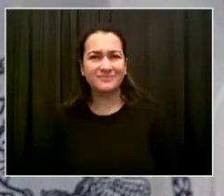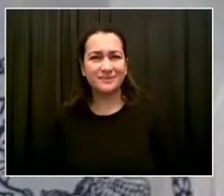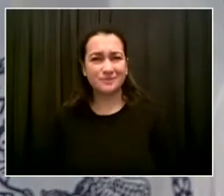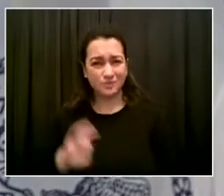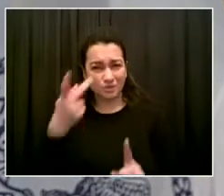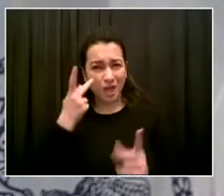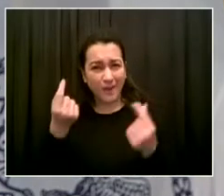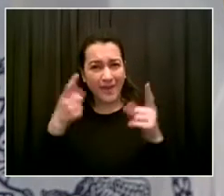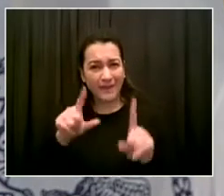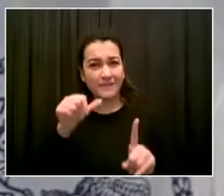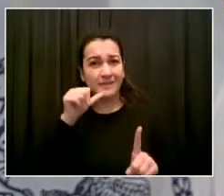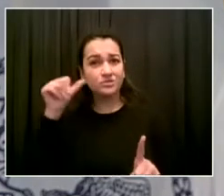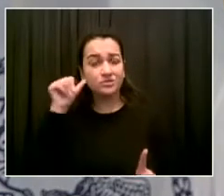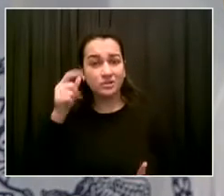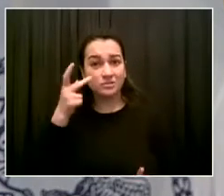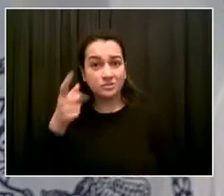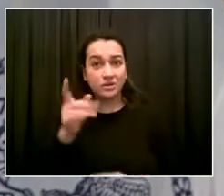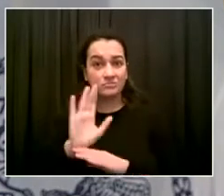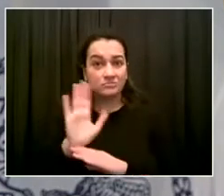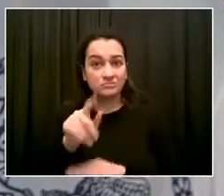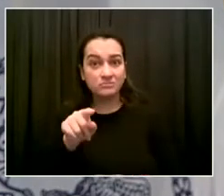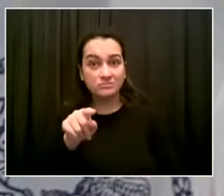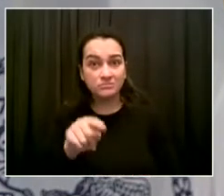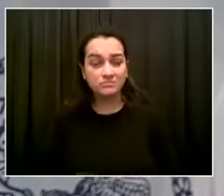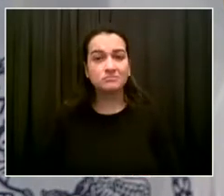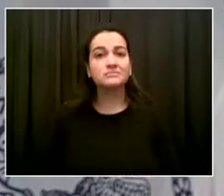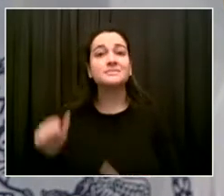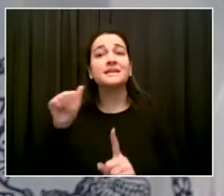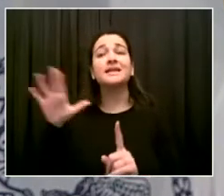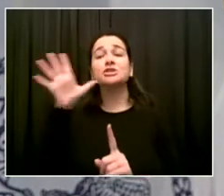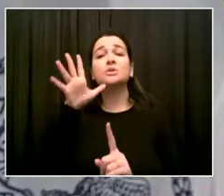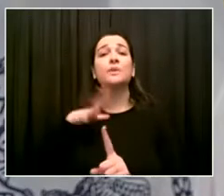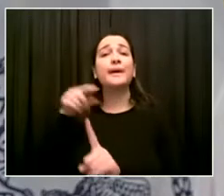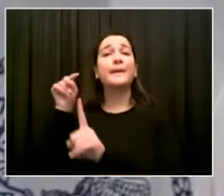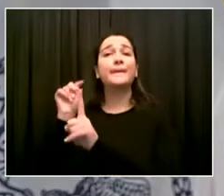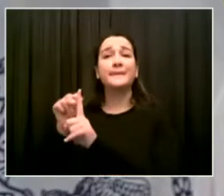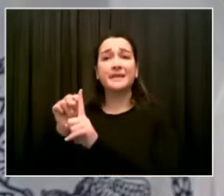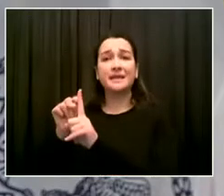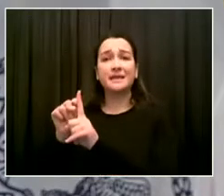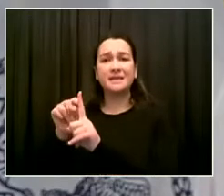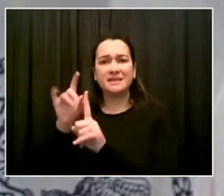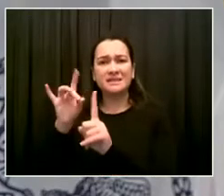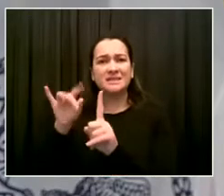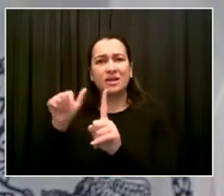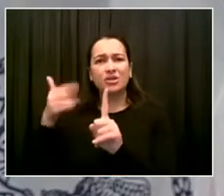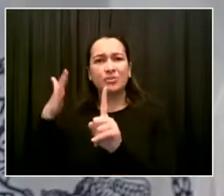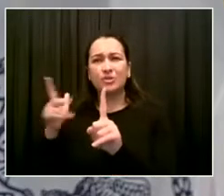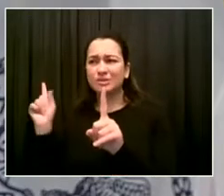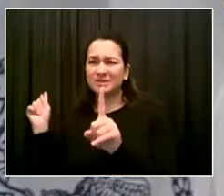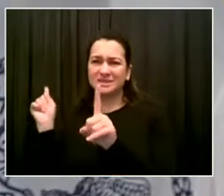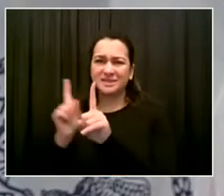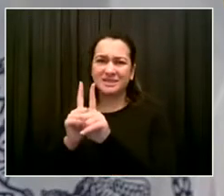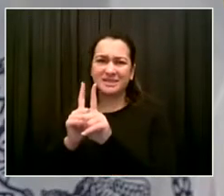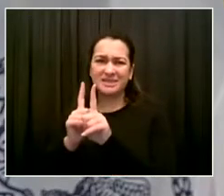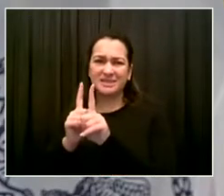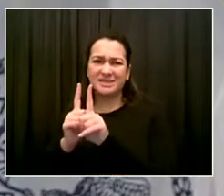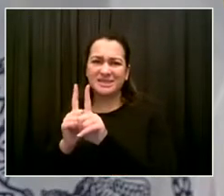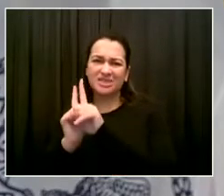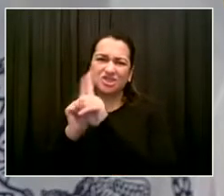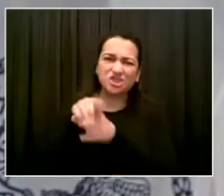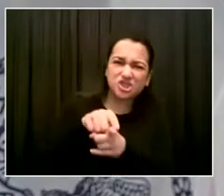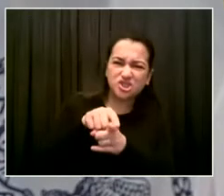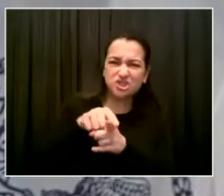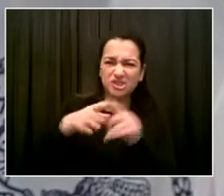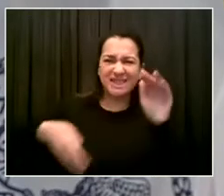Asian woman being attacked, pushed to the ground, kicked viciously by someone full of hate. That was bad enough.